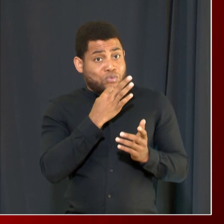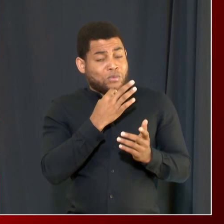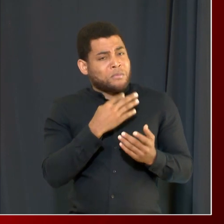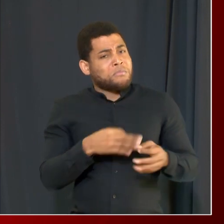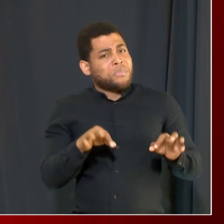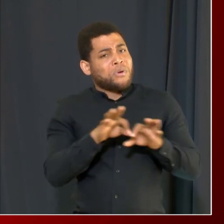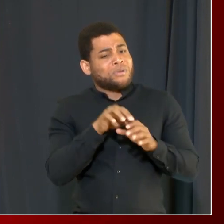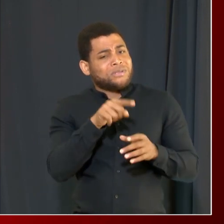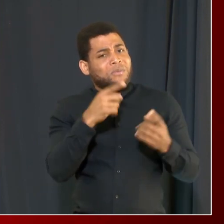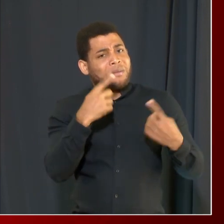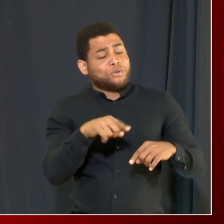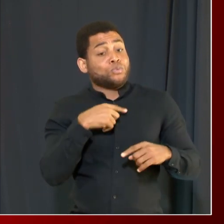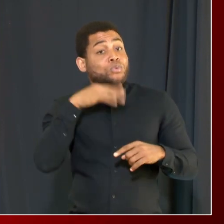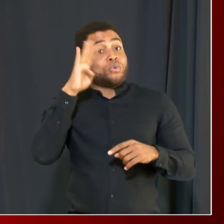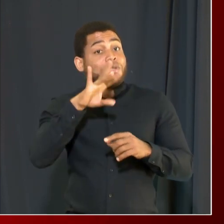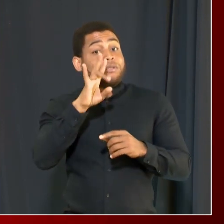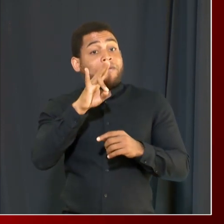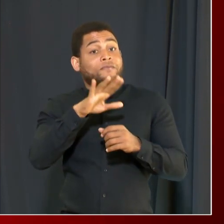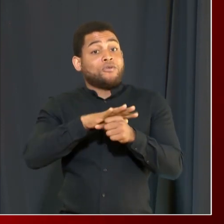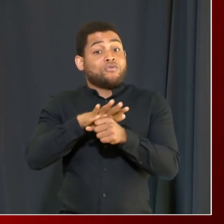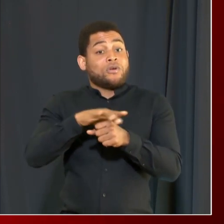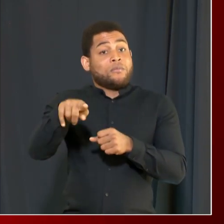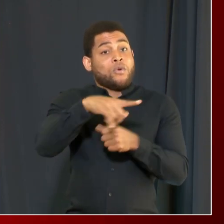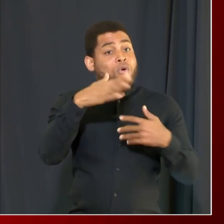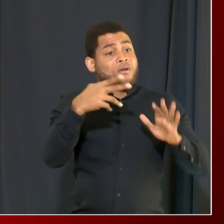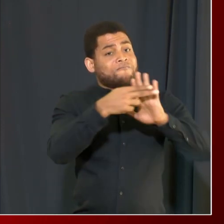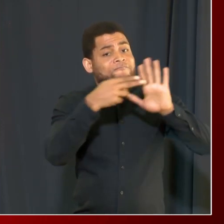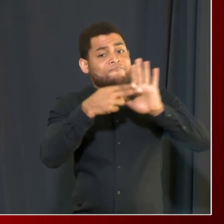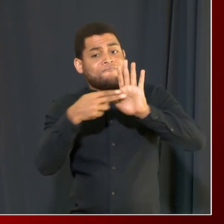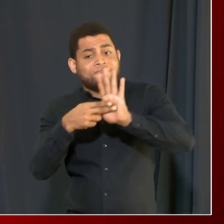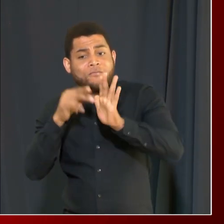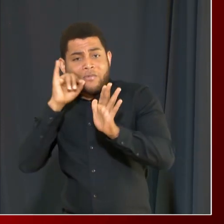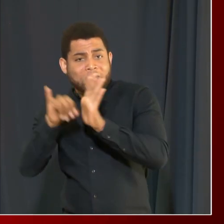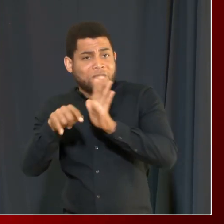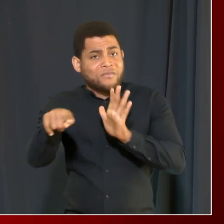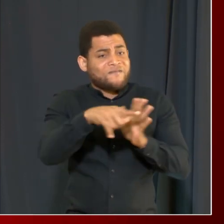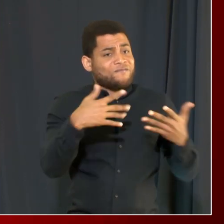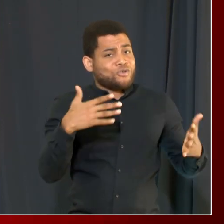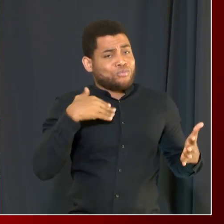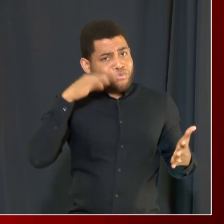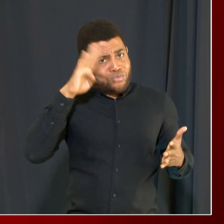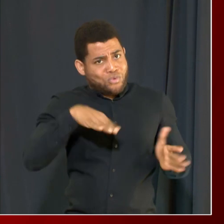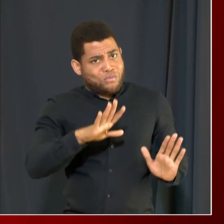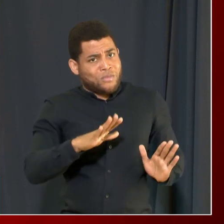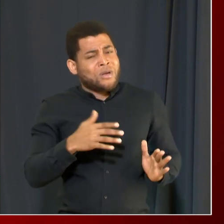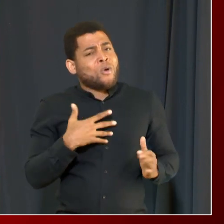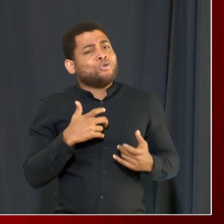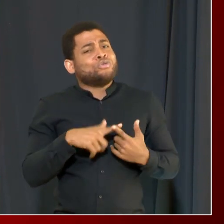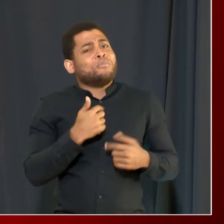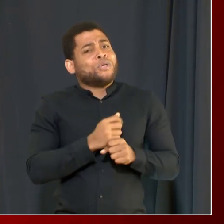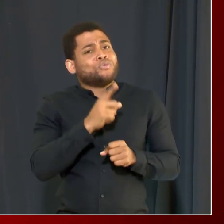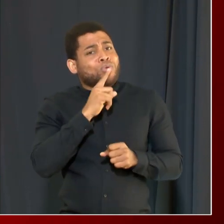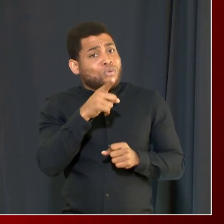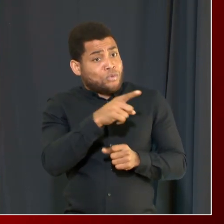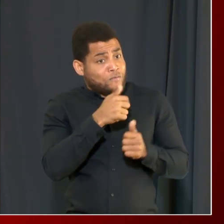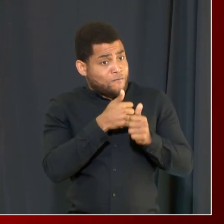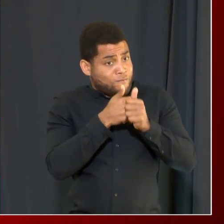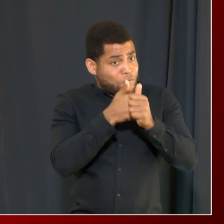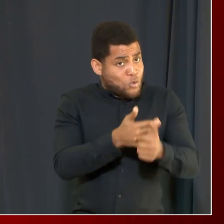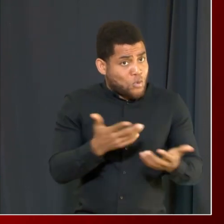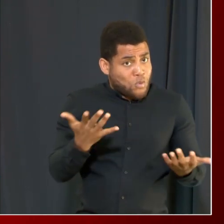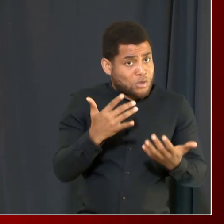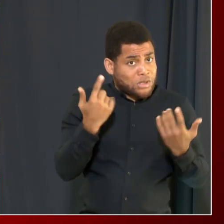the areas are? And some characterization of just, why you want to make sure this is happening, because we really